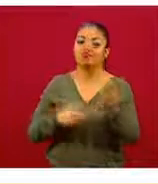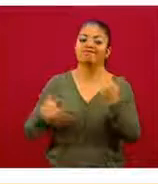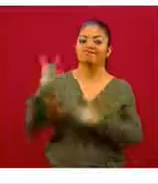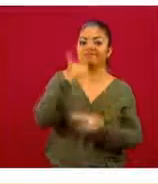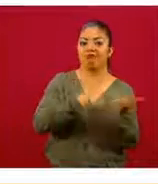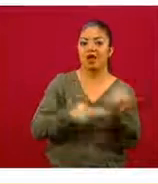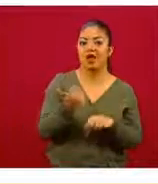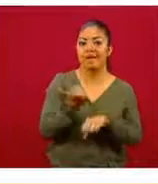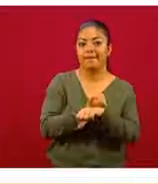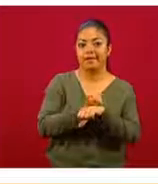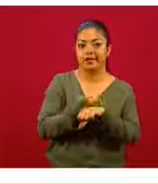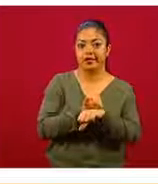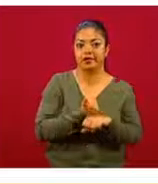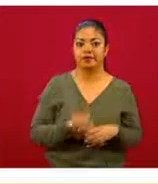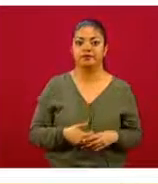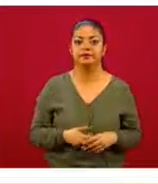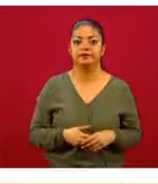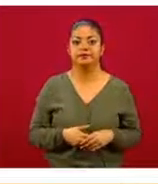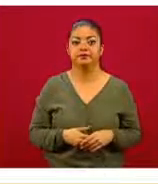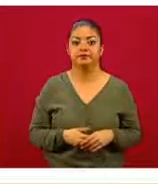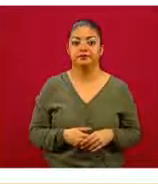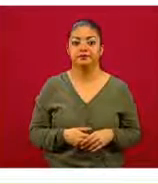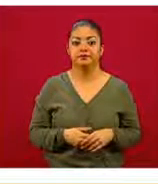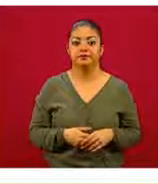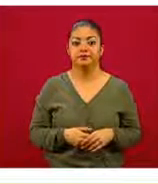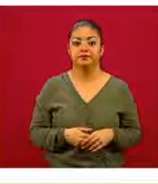are decreasing.